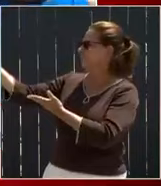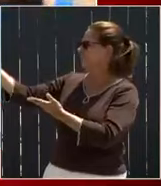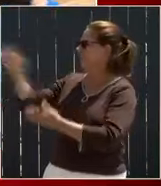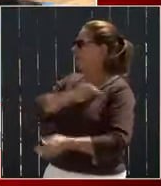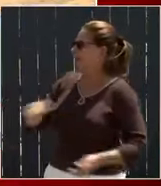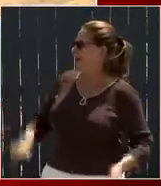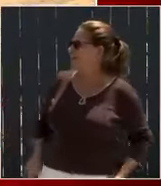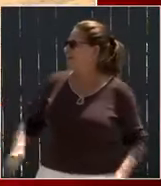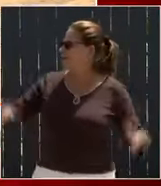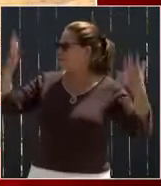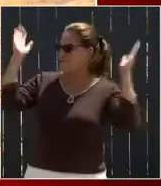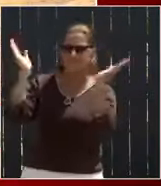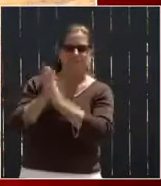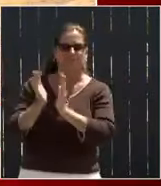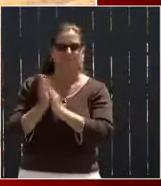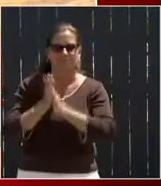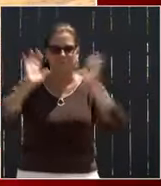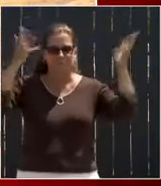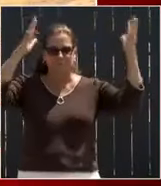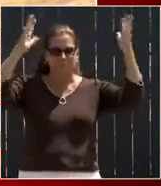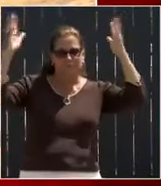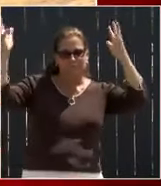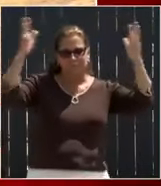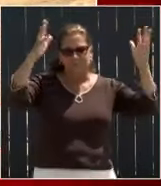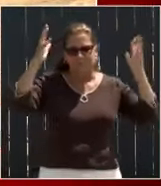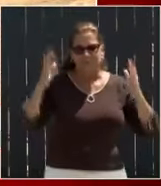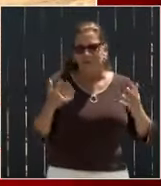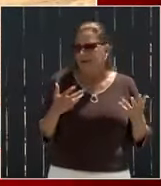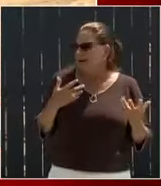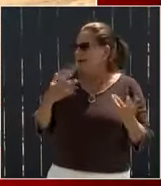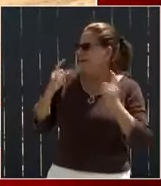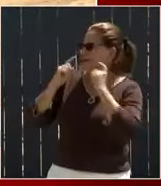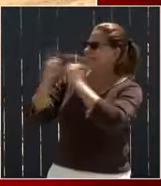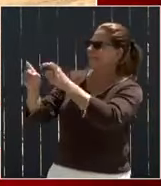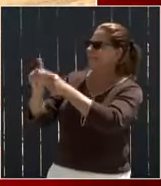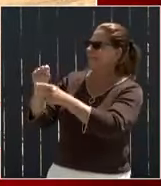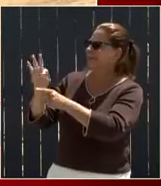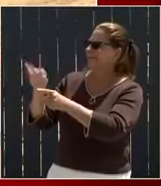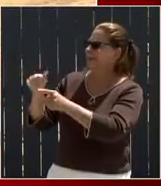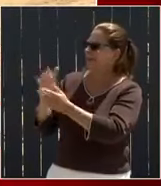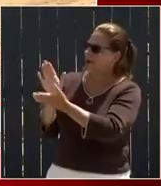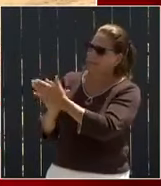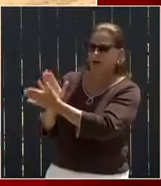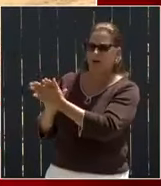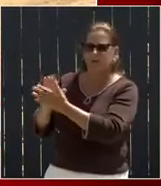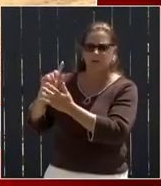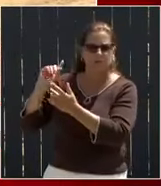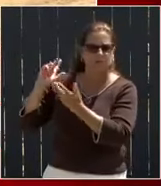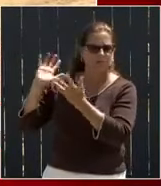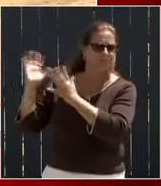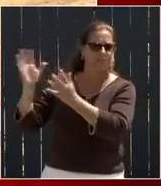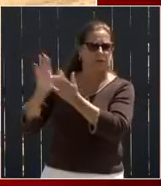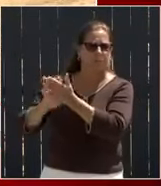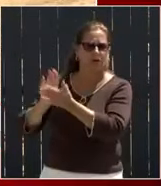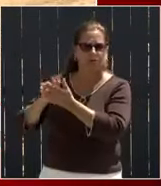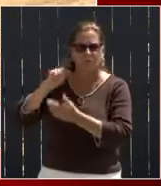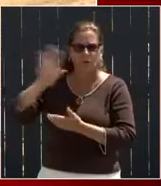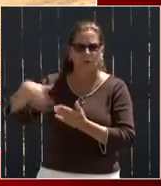everybody. Let's give Tiffany a big round of applause. The entire commission for